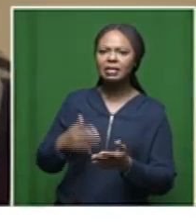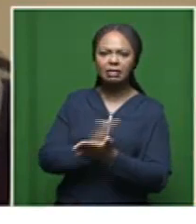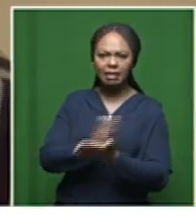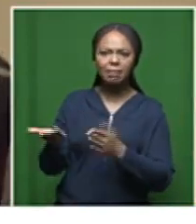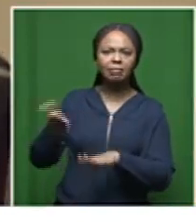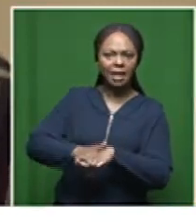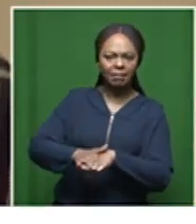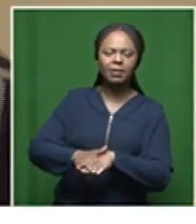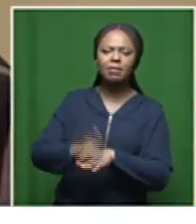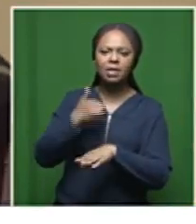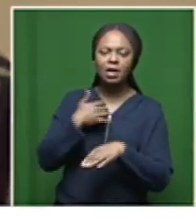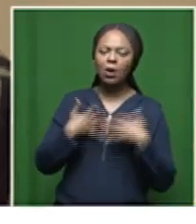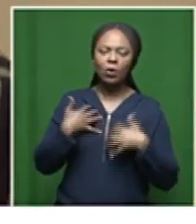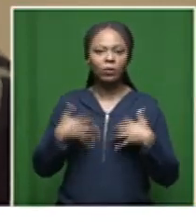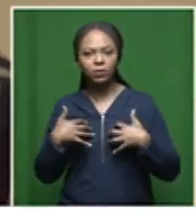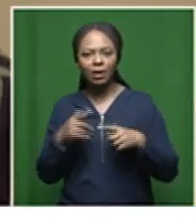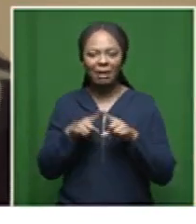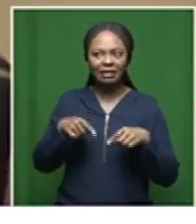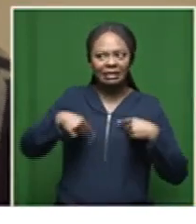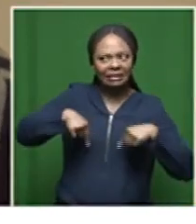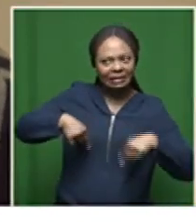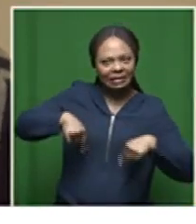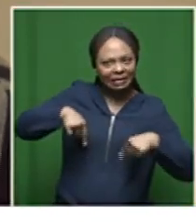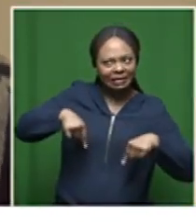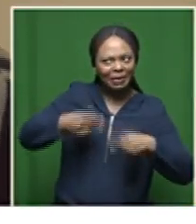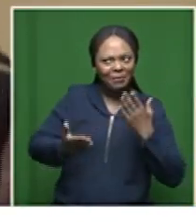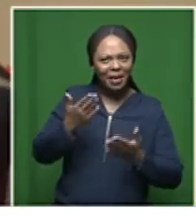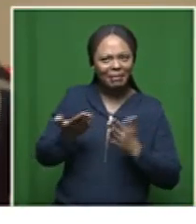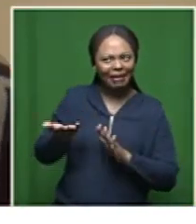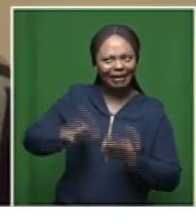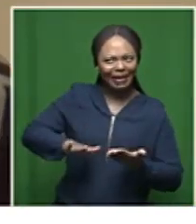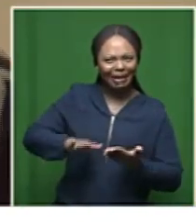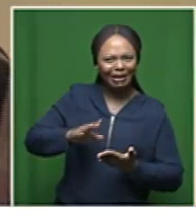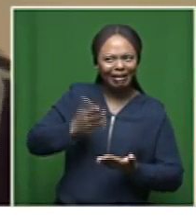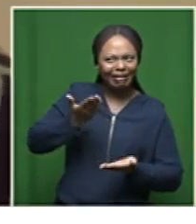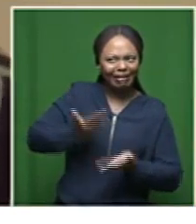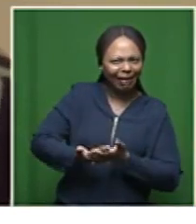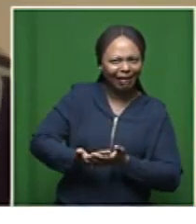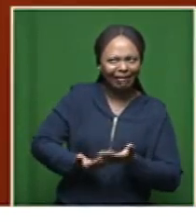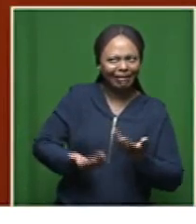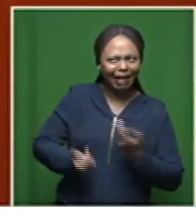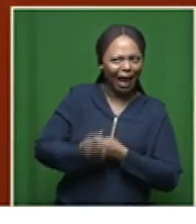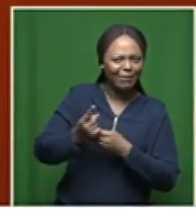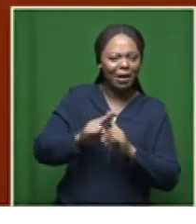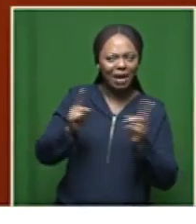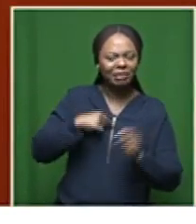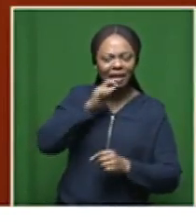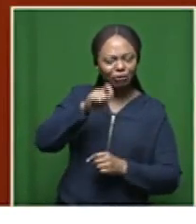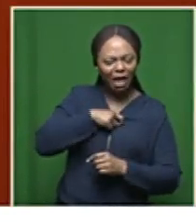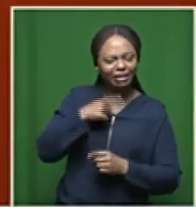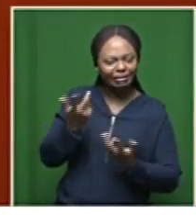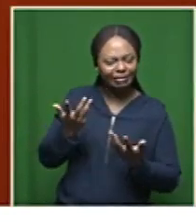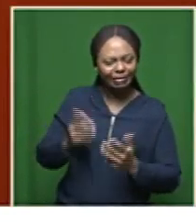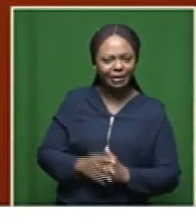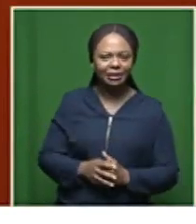So I was quite excited, scared a bit that I might not maybe come back, but I trusted the process. Mpure is